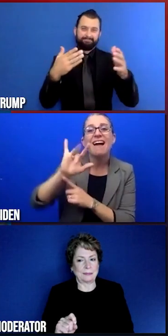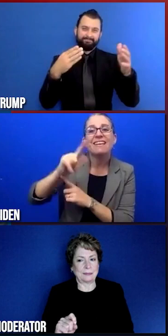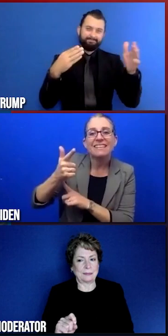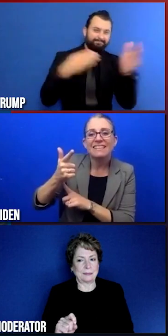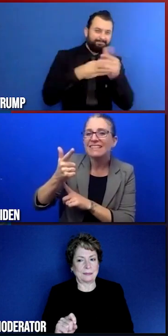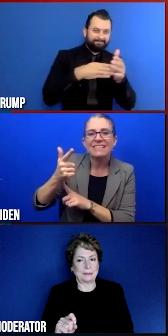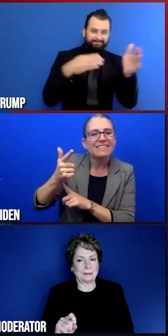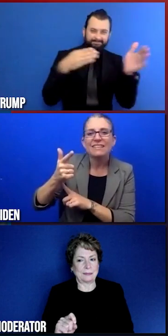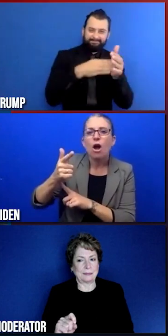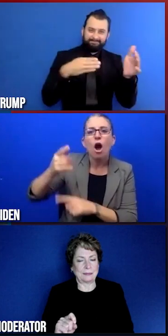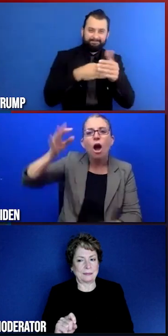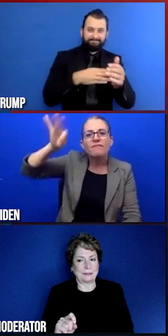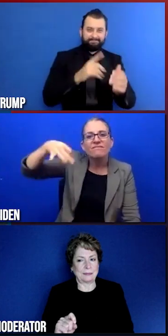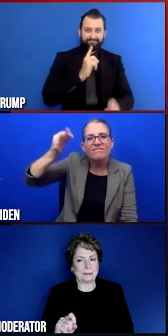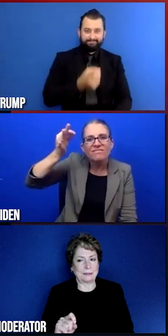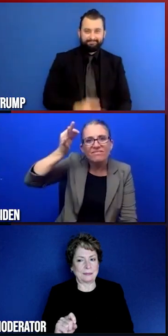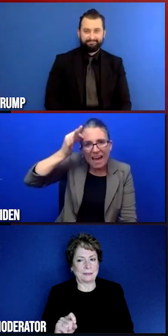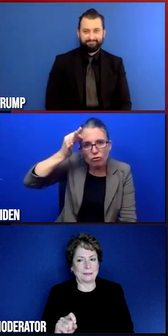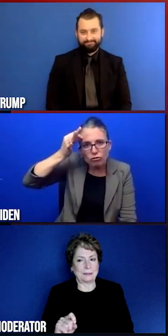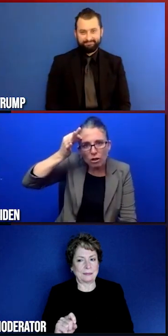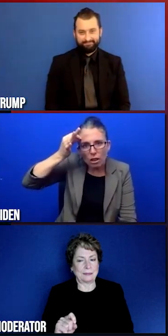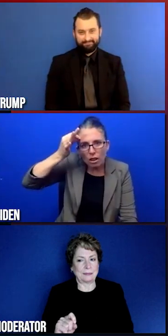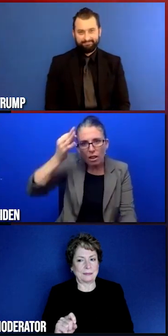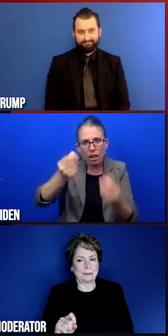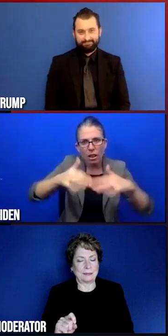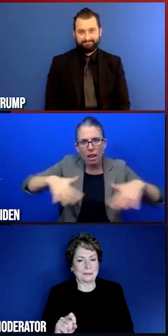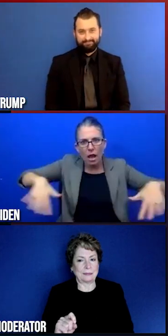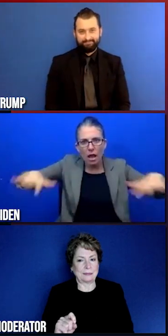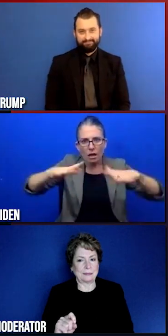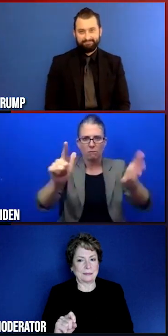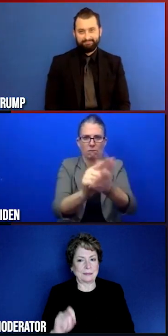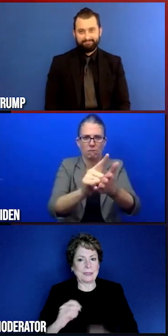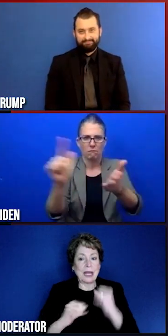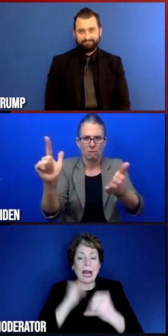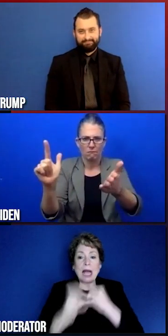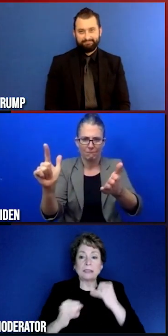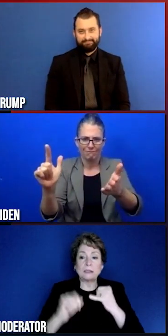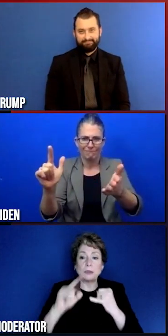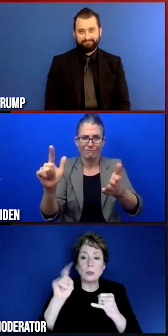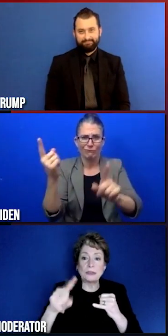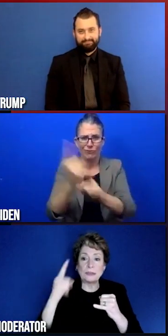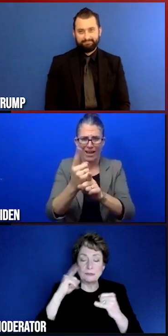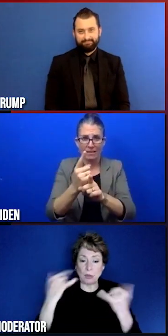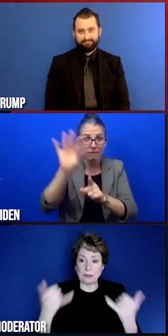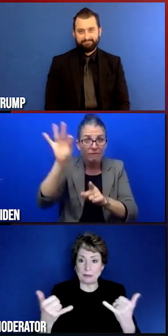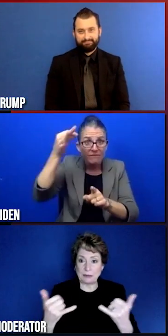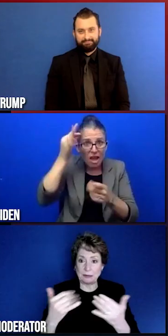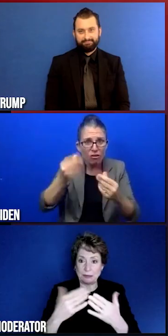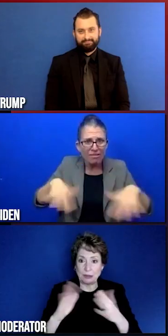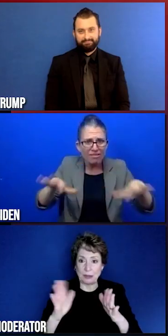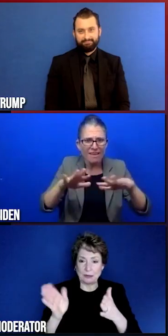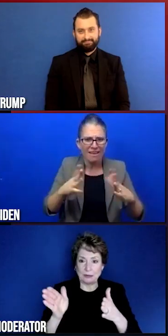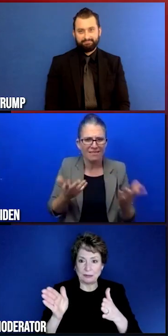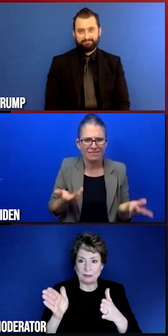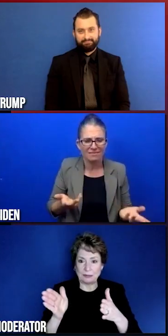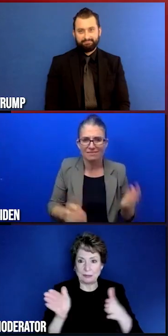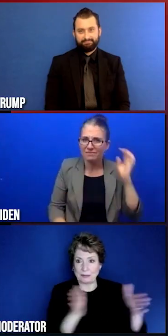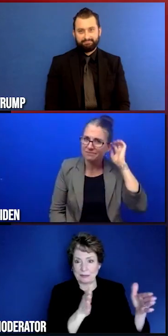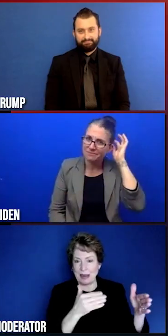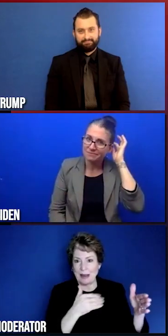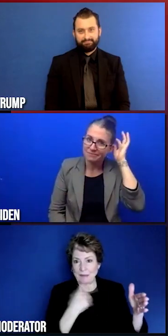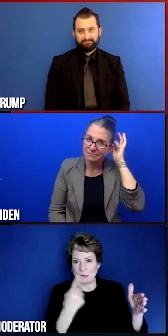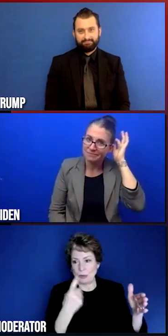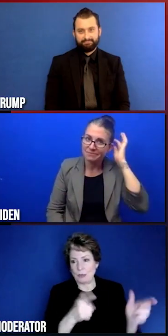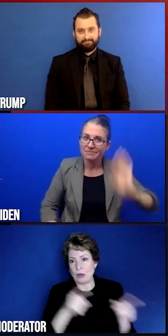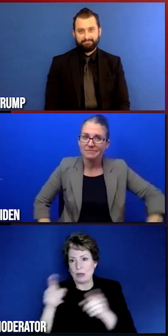ask this final question in this section, and then I want to move on to our final section. President Trump, people of color are much more likely to live